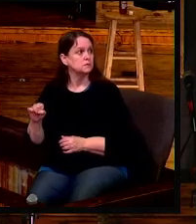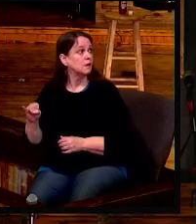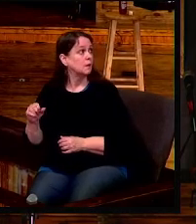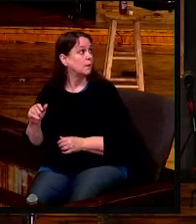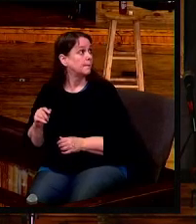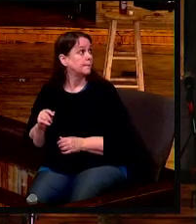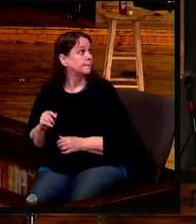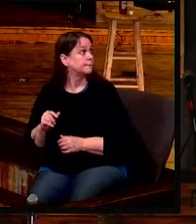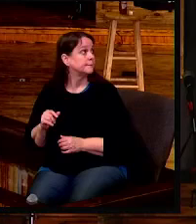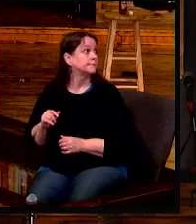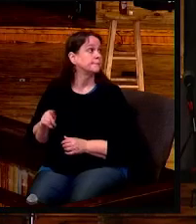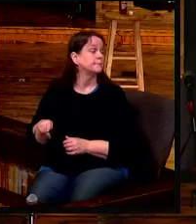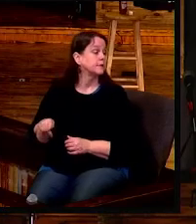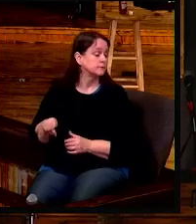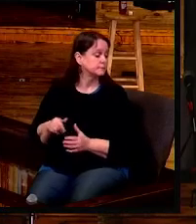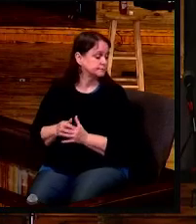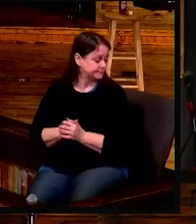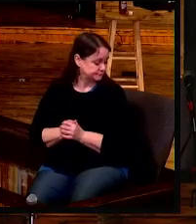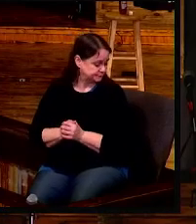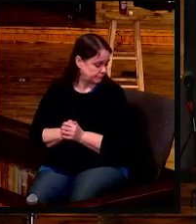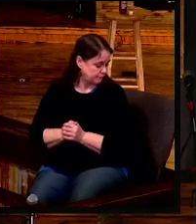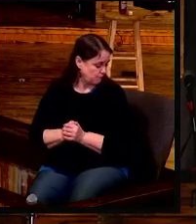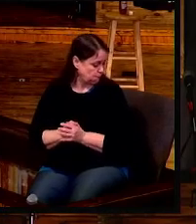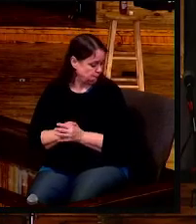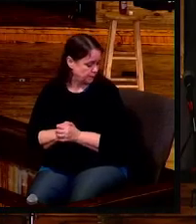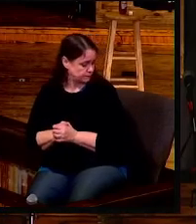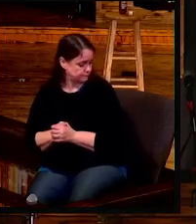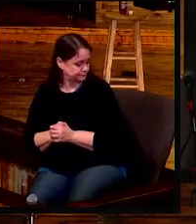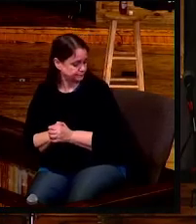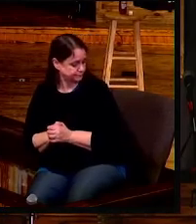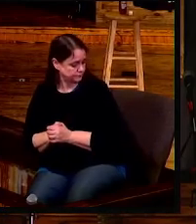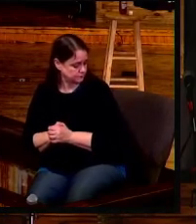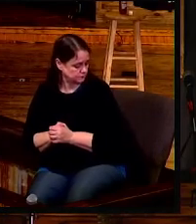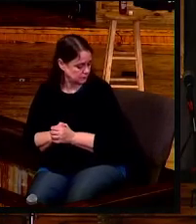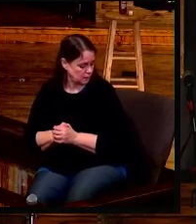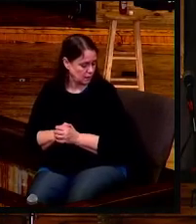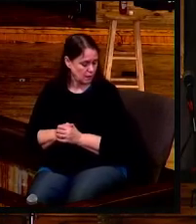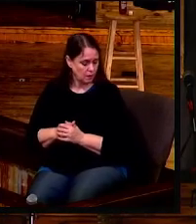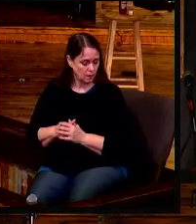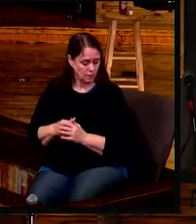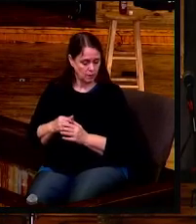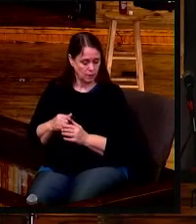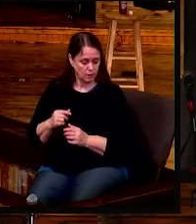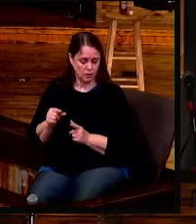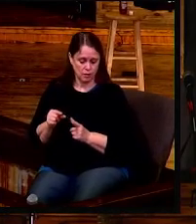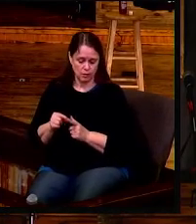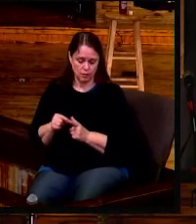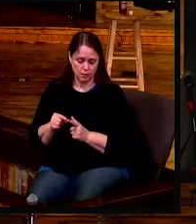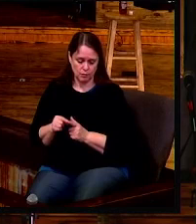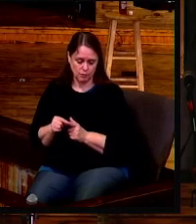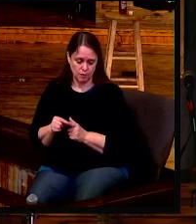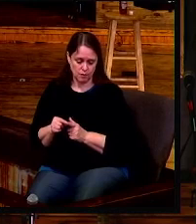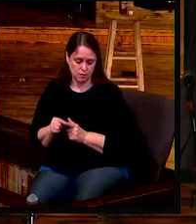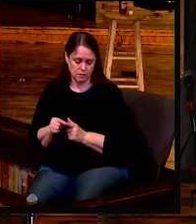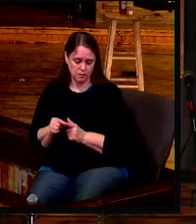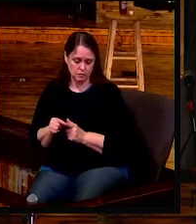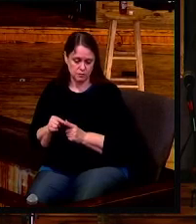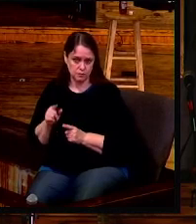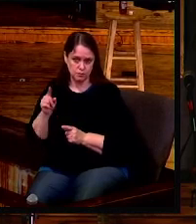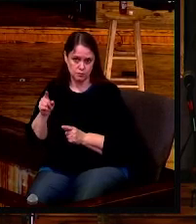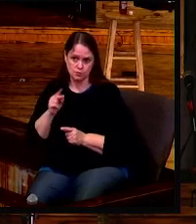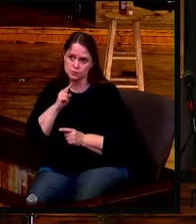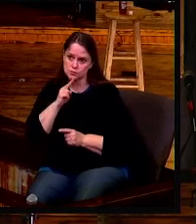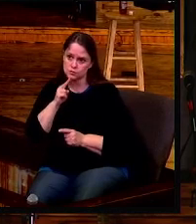But we tend to take the words that people share with us, and because they trusted you, and you trust this